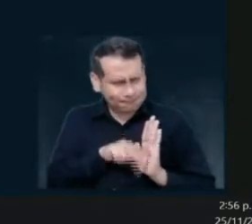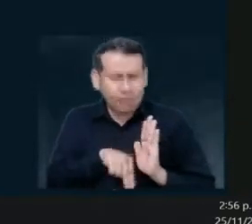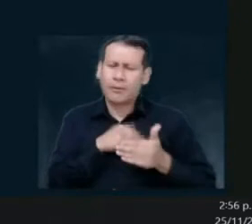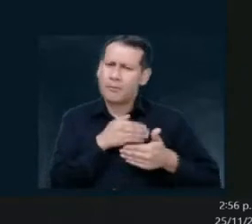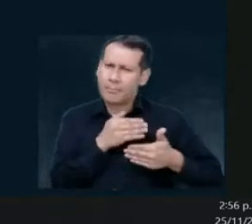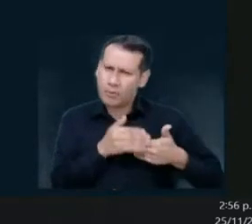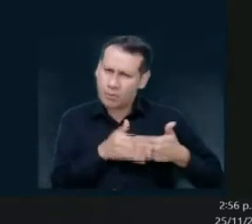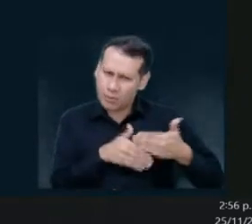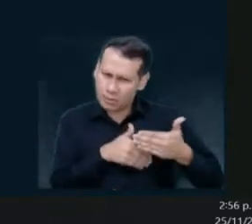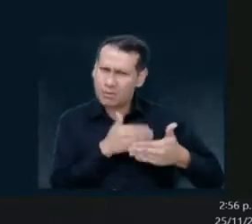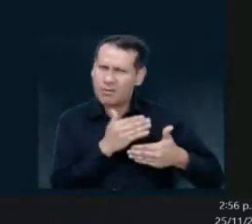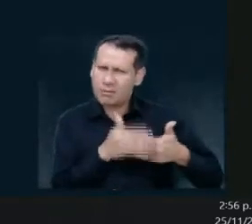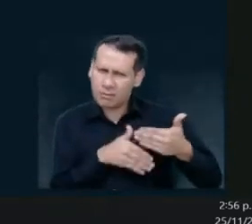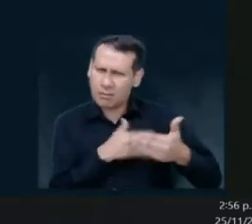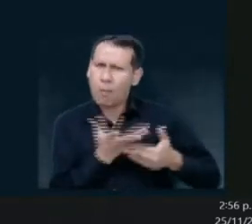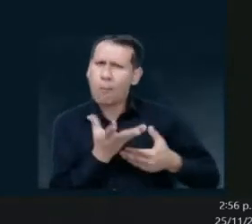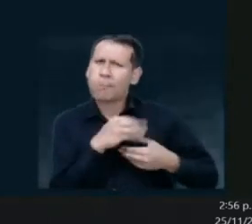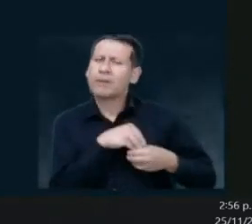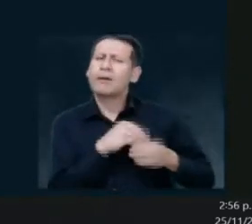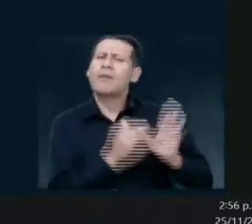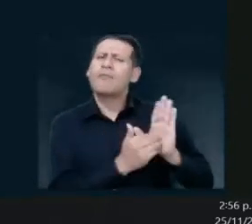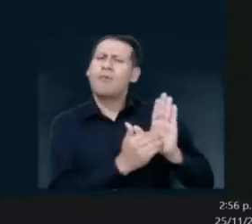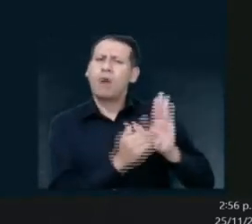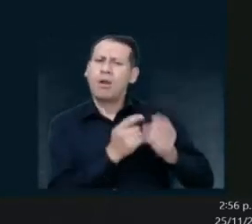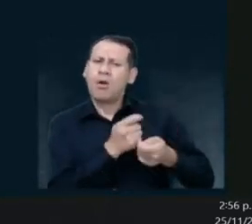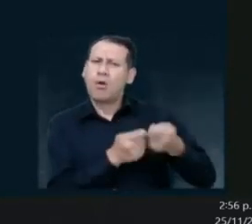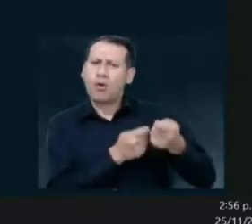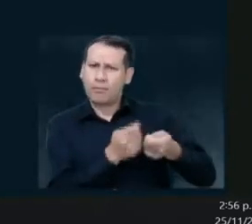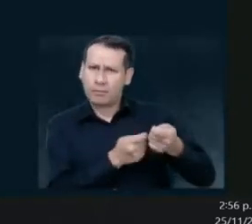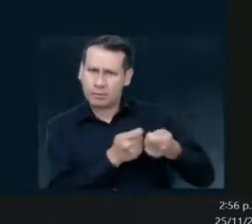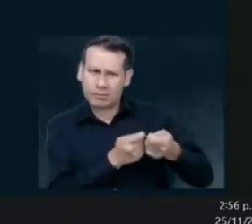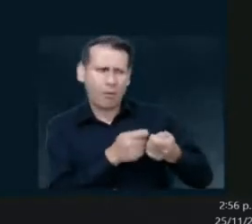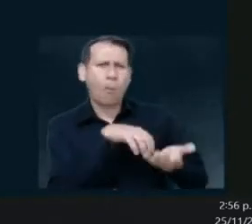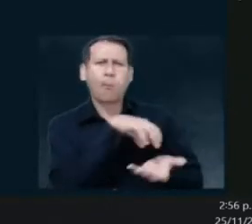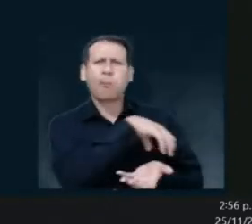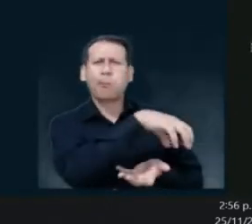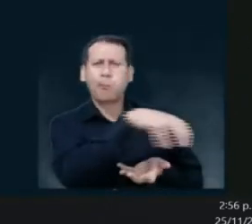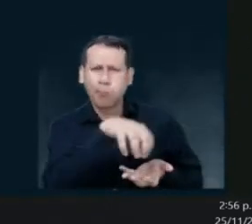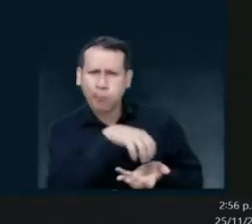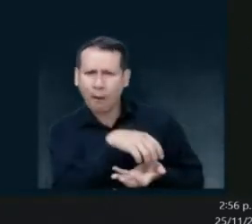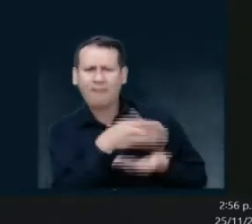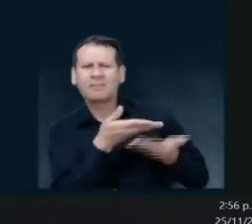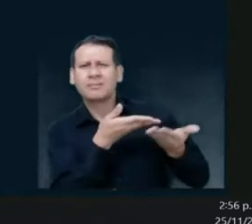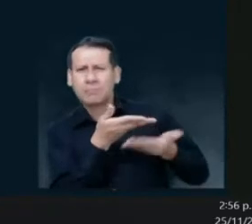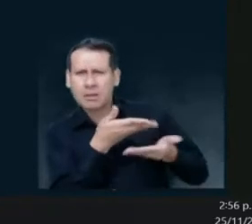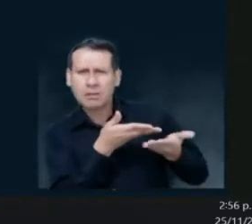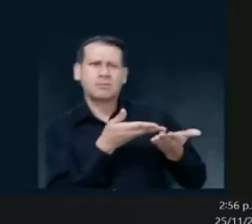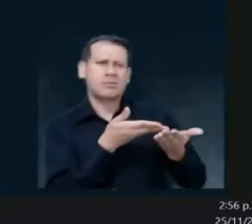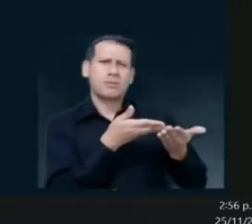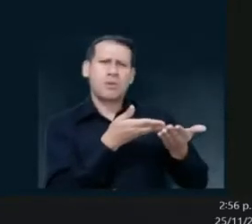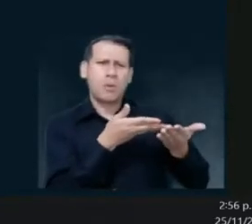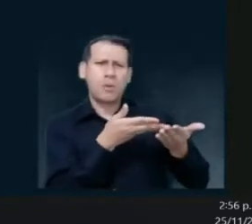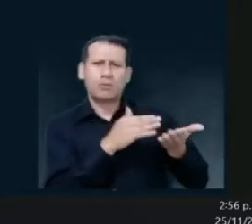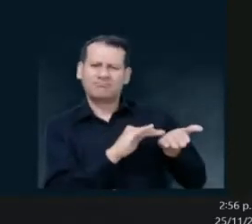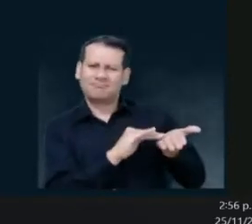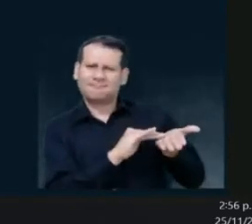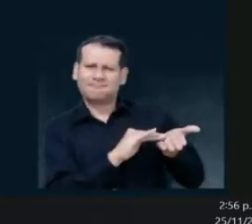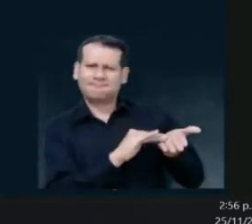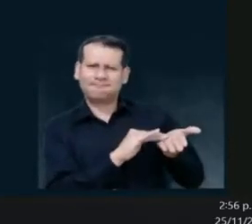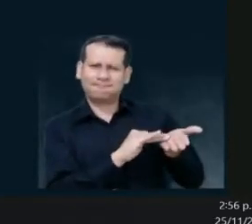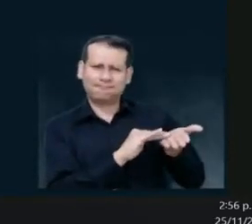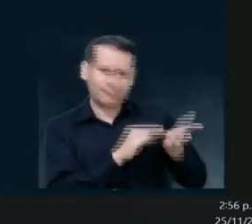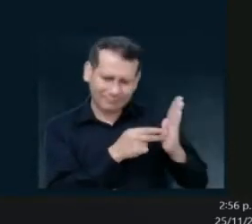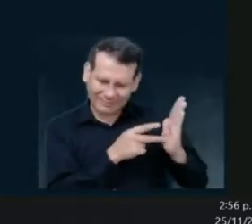adapted to that commercial model. Even the equipment, the services, the technical solutions, it's all thought through so